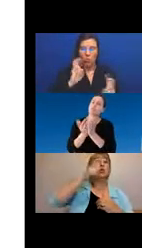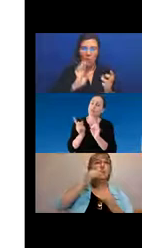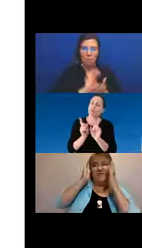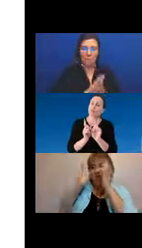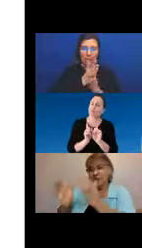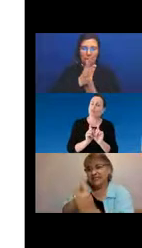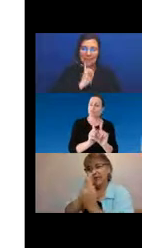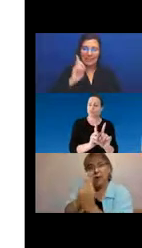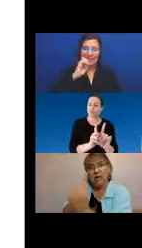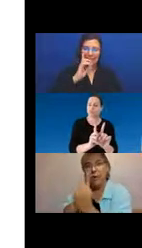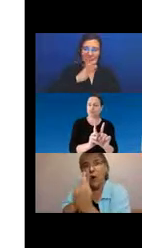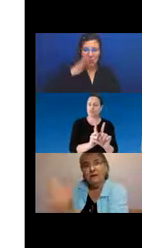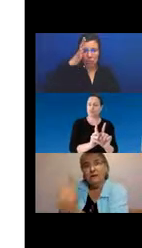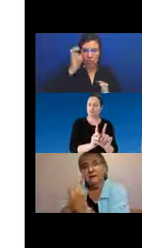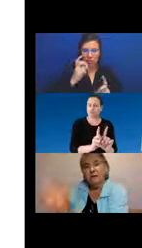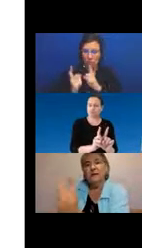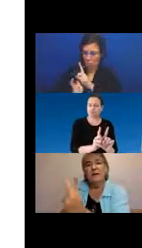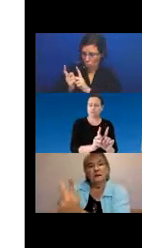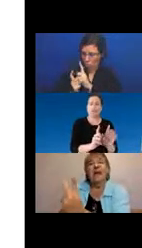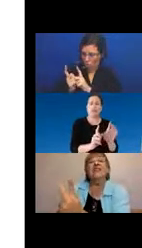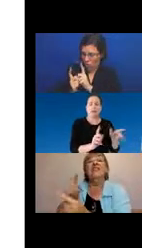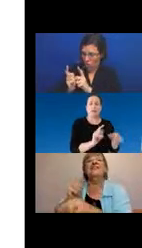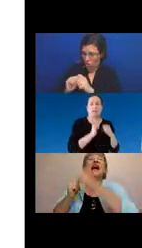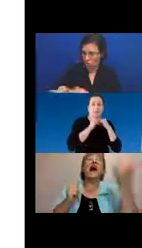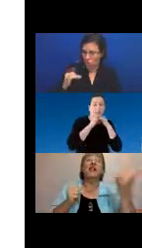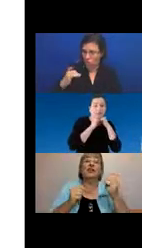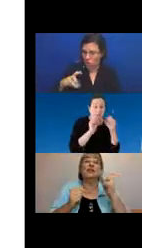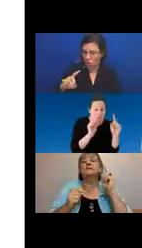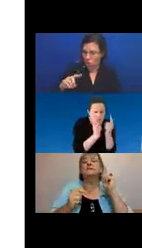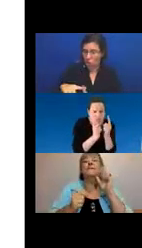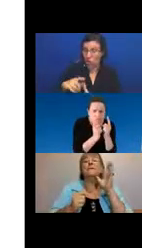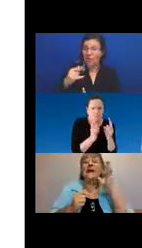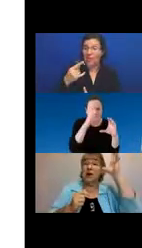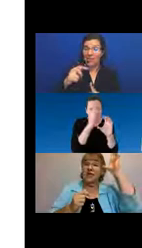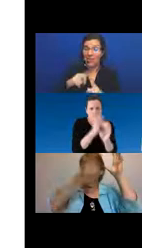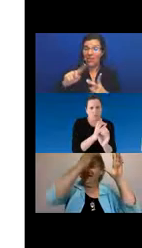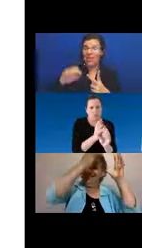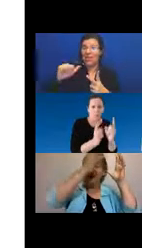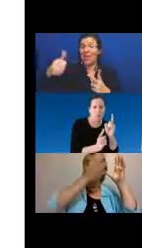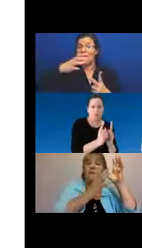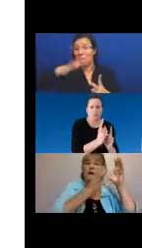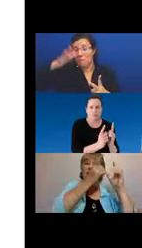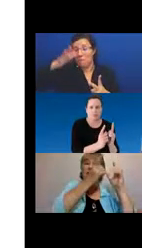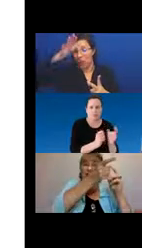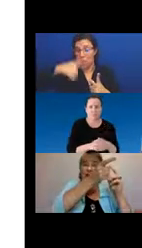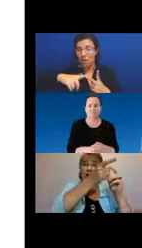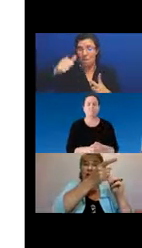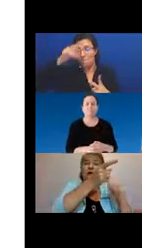parent who focuses one-to-one. Then the other parent, the father or